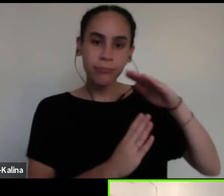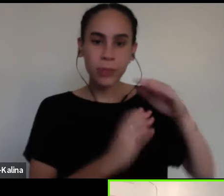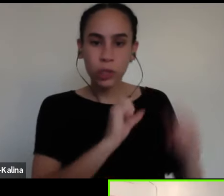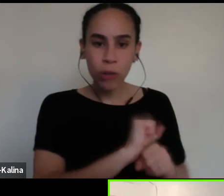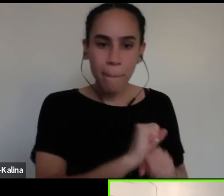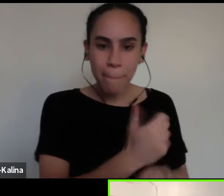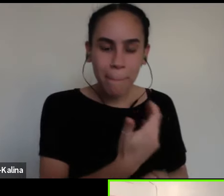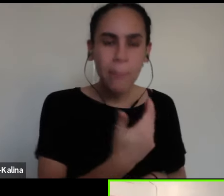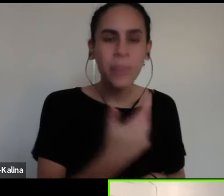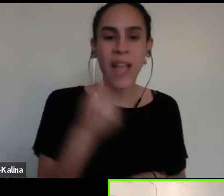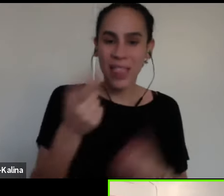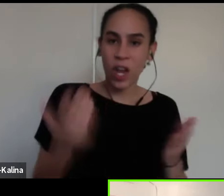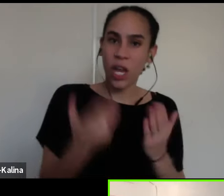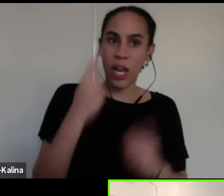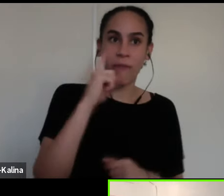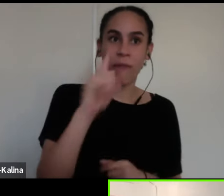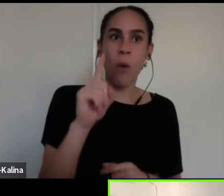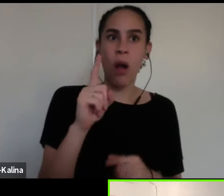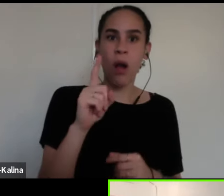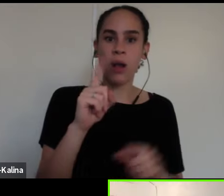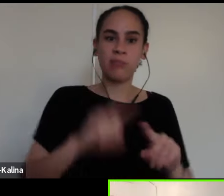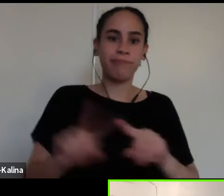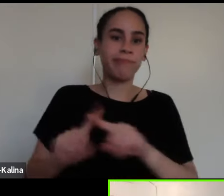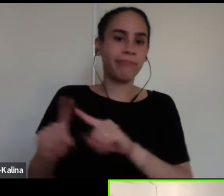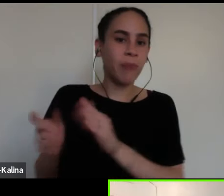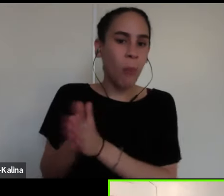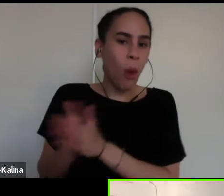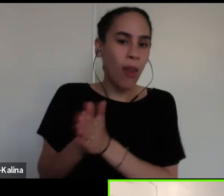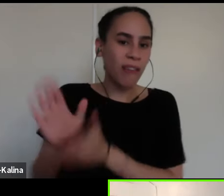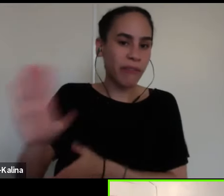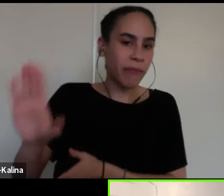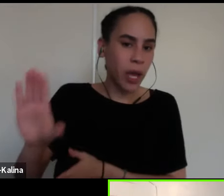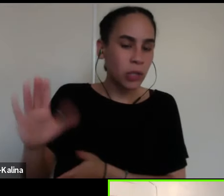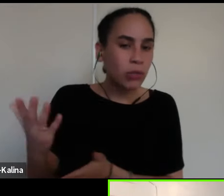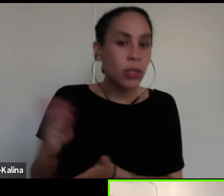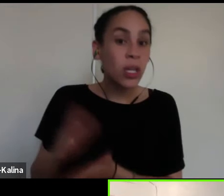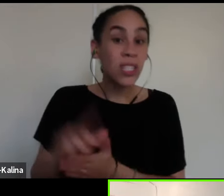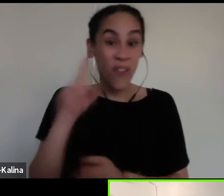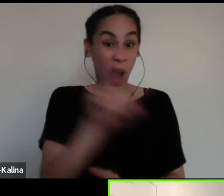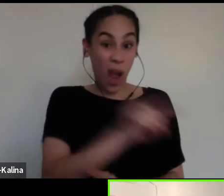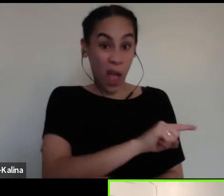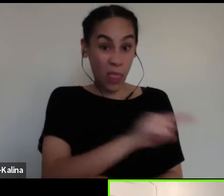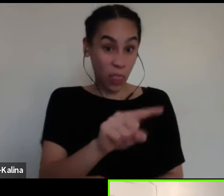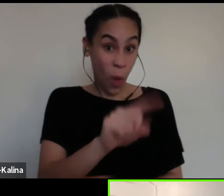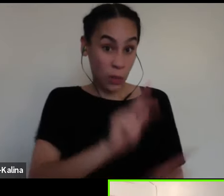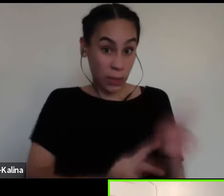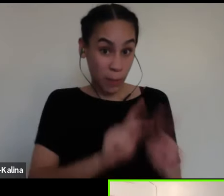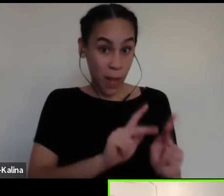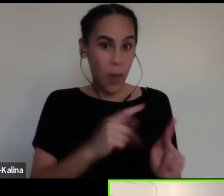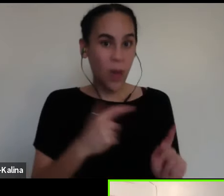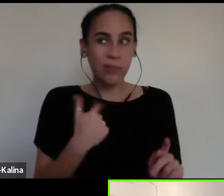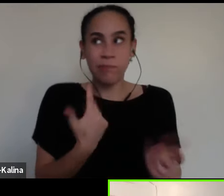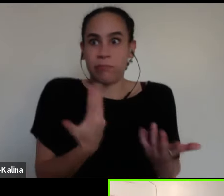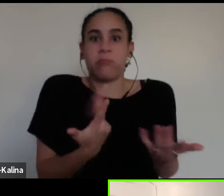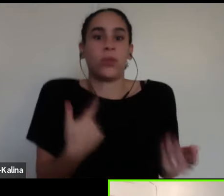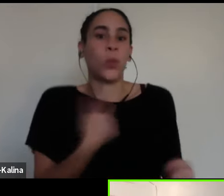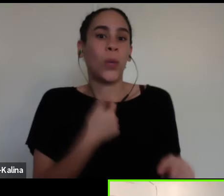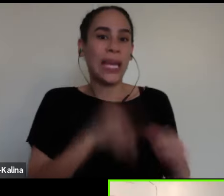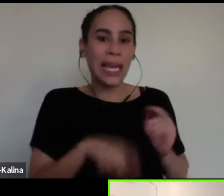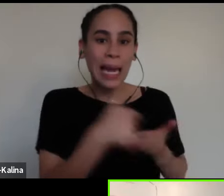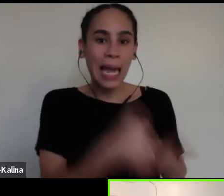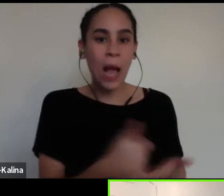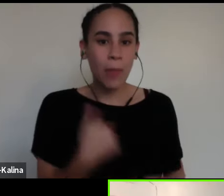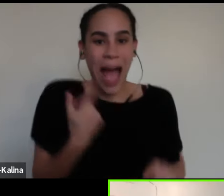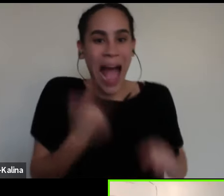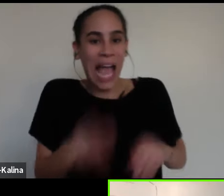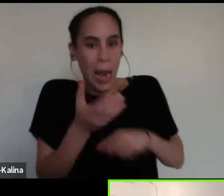for reasons that are motivated differently. And for those people, we really can't help them, right? I can't make you